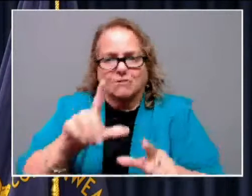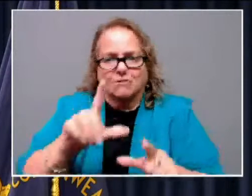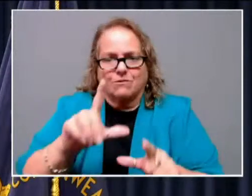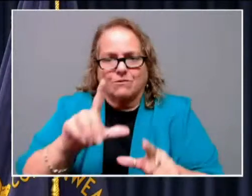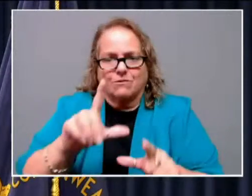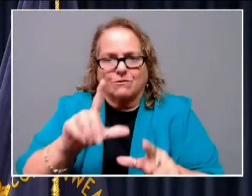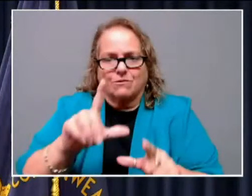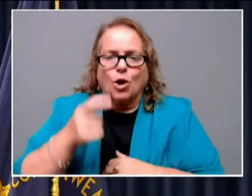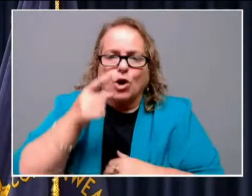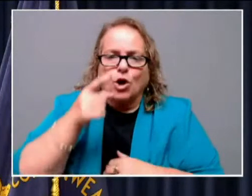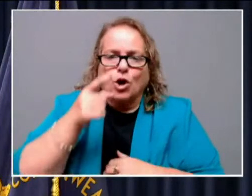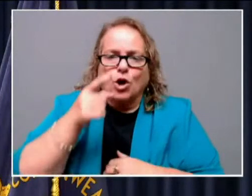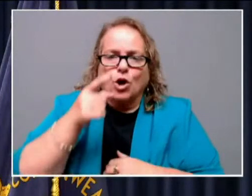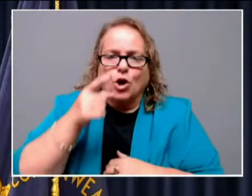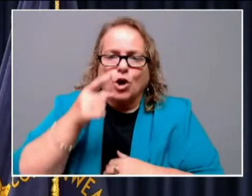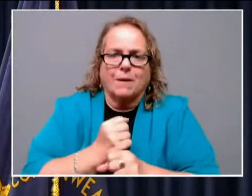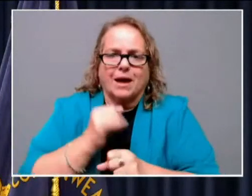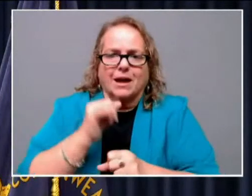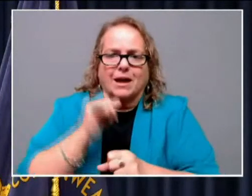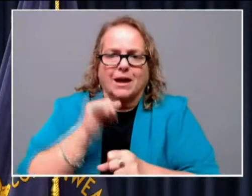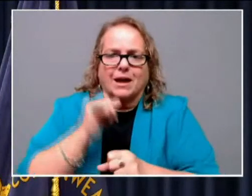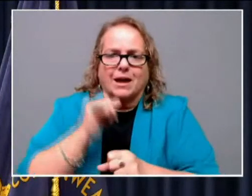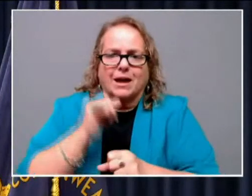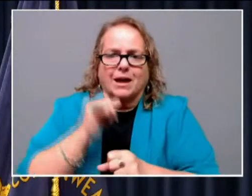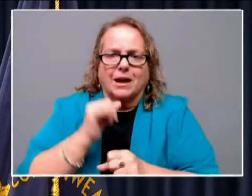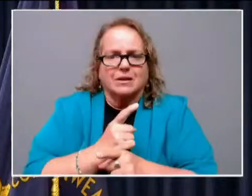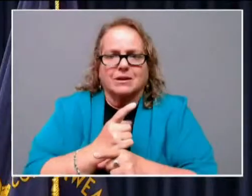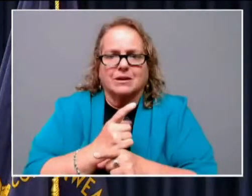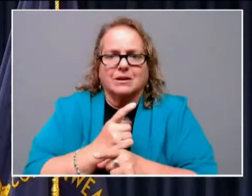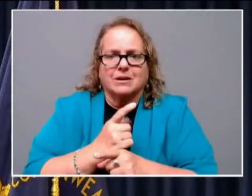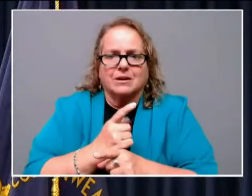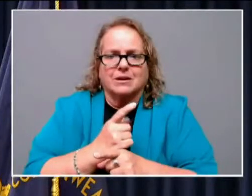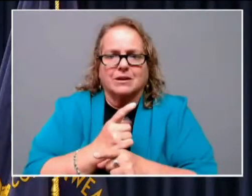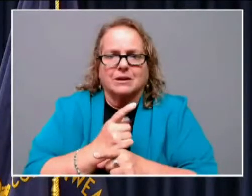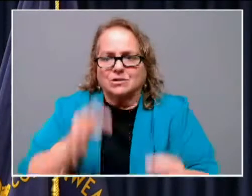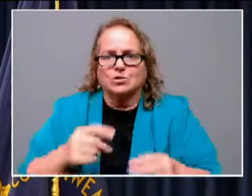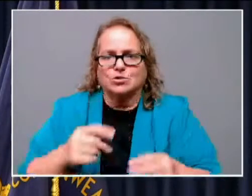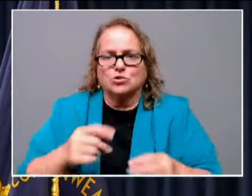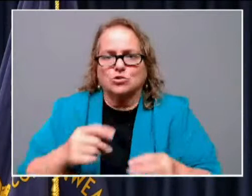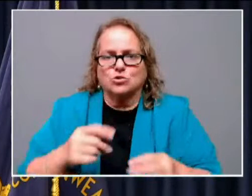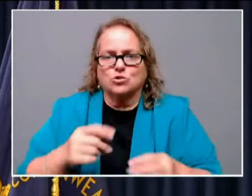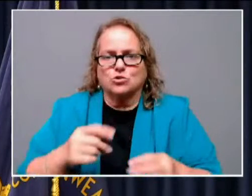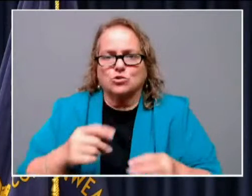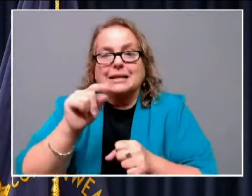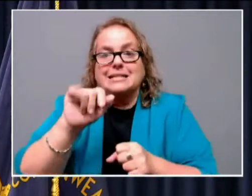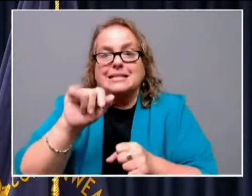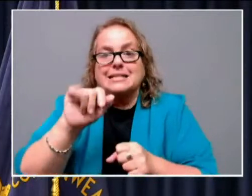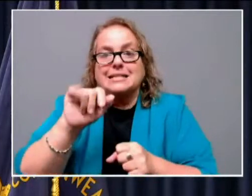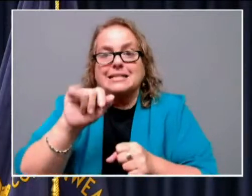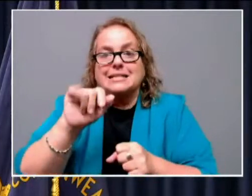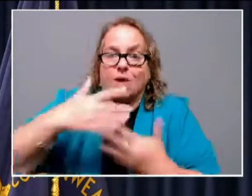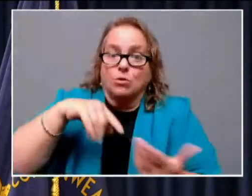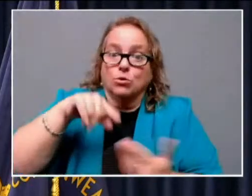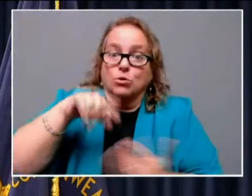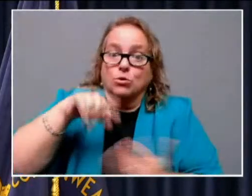that call that makes it safe to be around you too. Worried that we could hurt you.